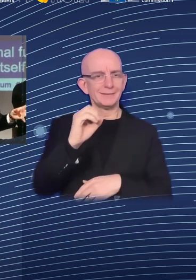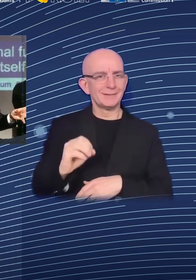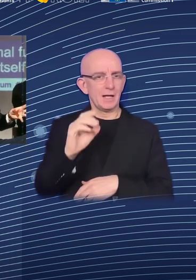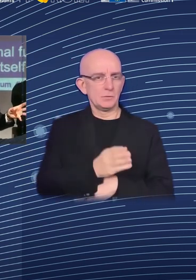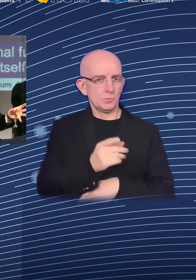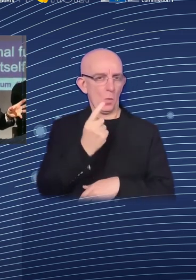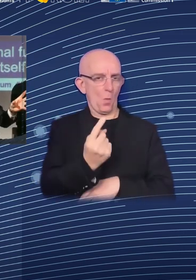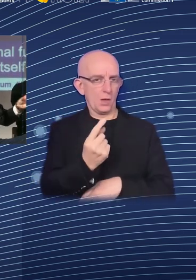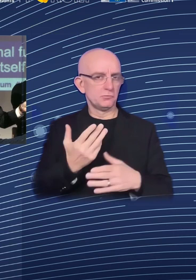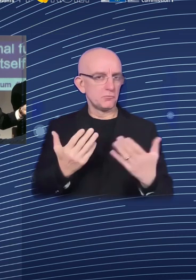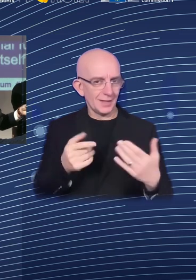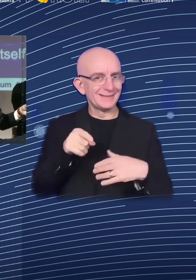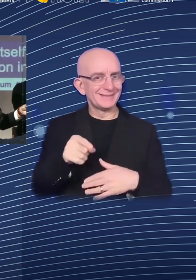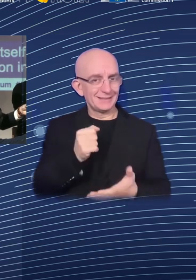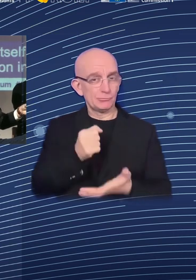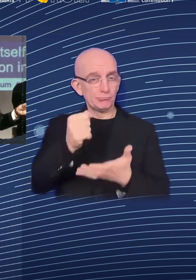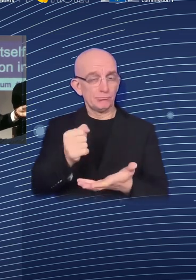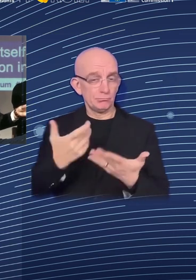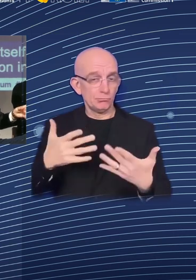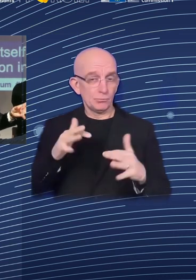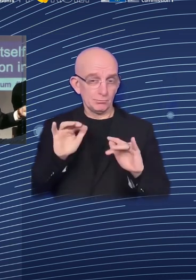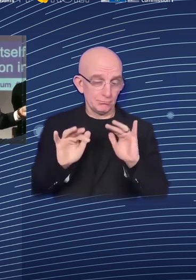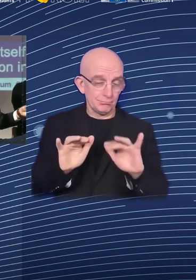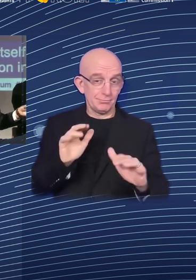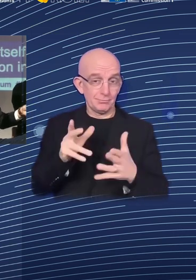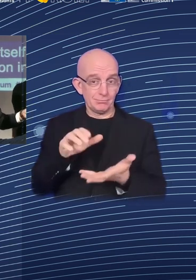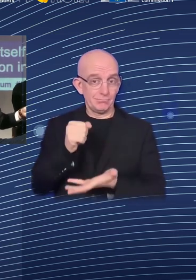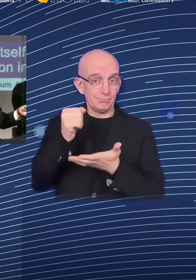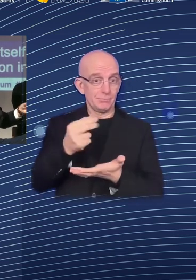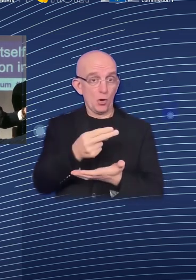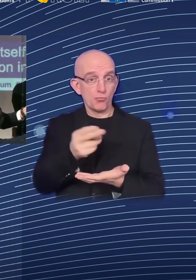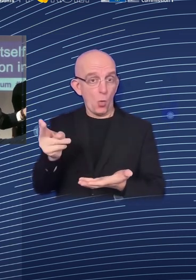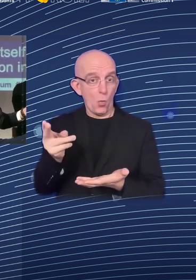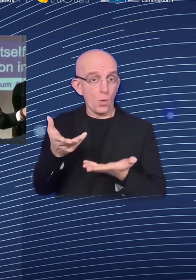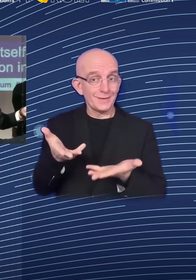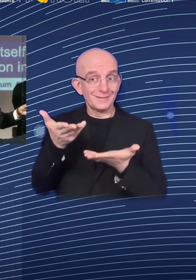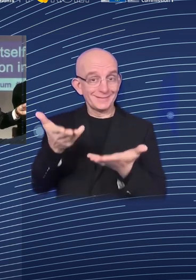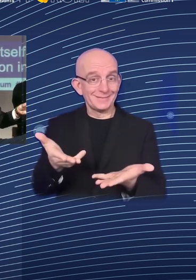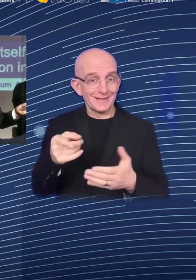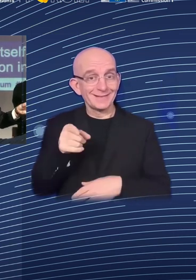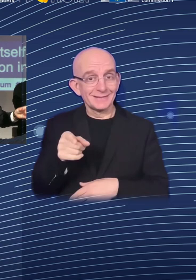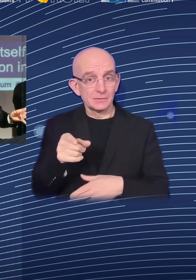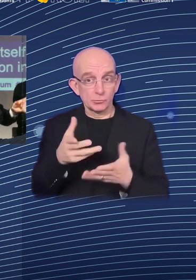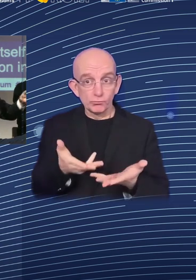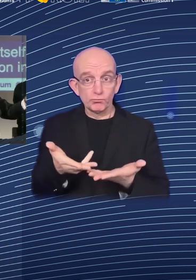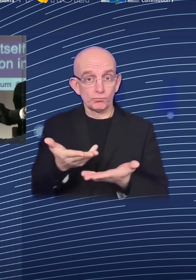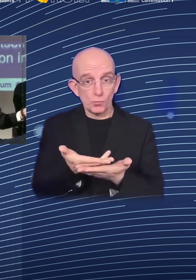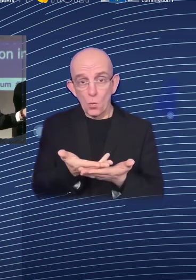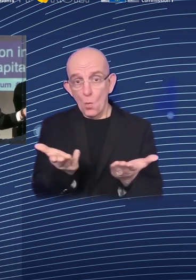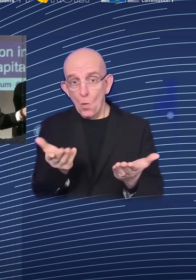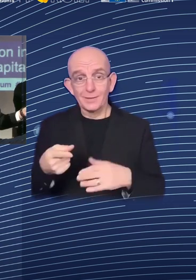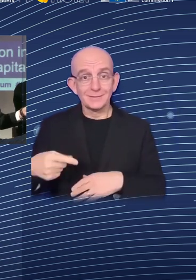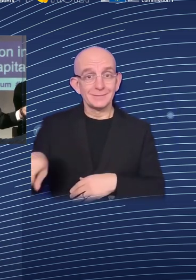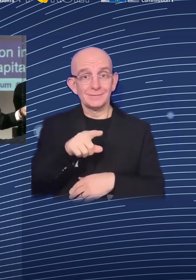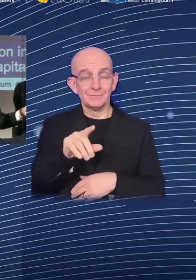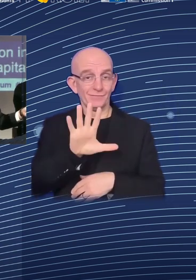is set up what's called the Human Capital Initiative. And that's administered through one agency, the Higher Education Authority. And it flows down through our